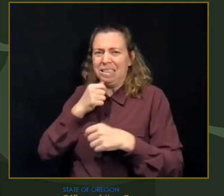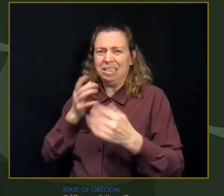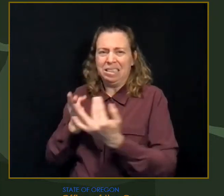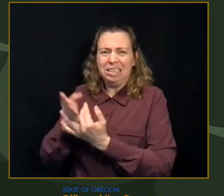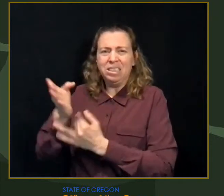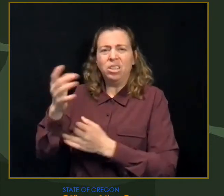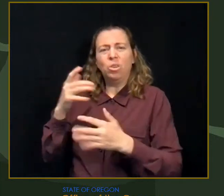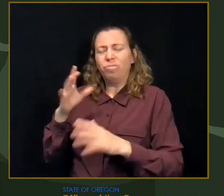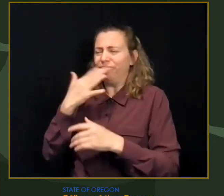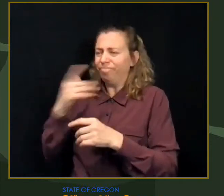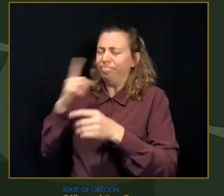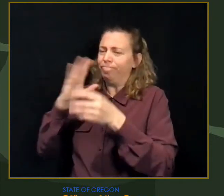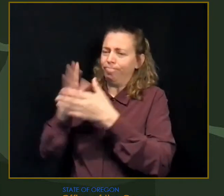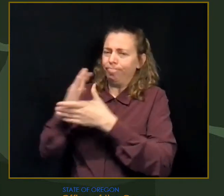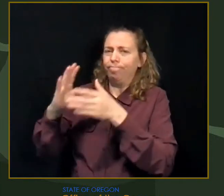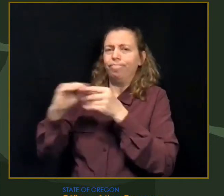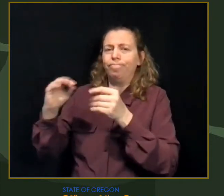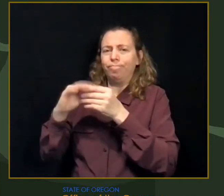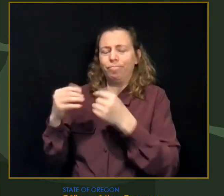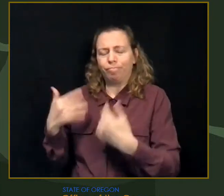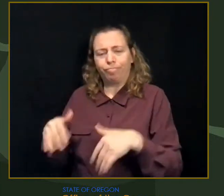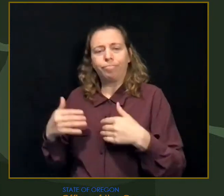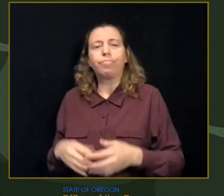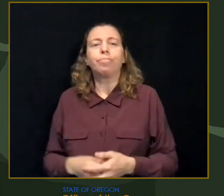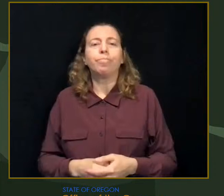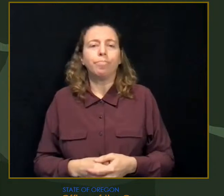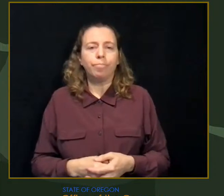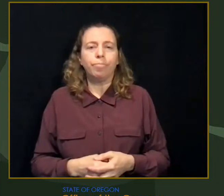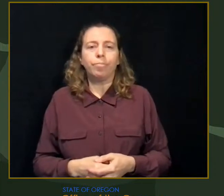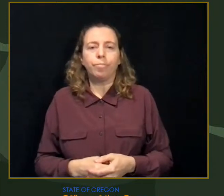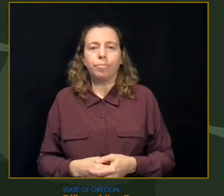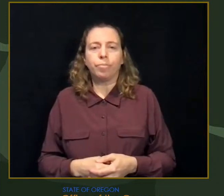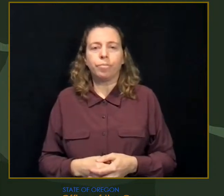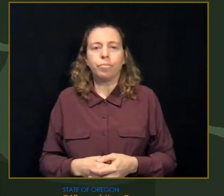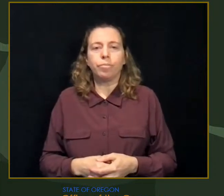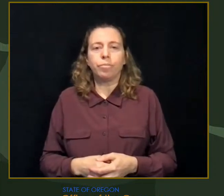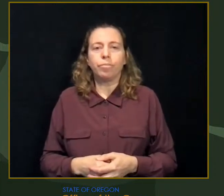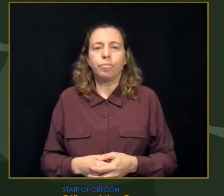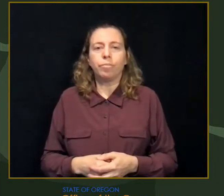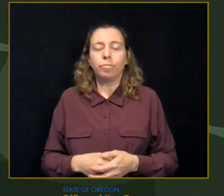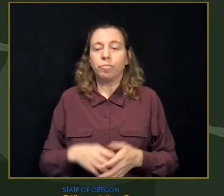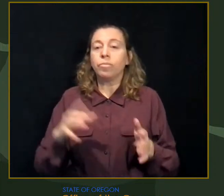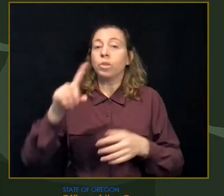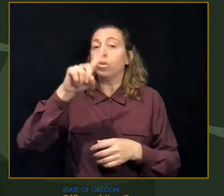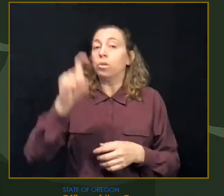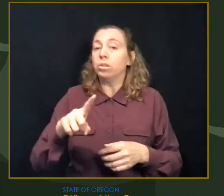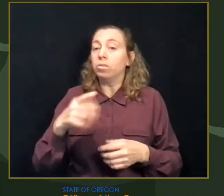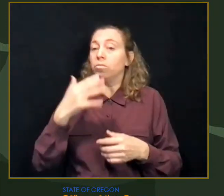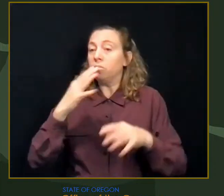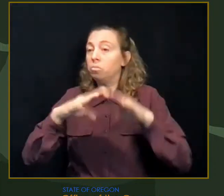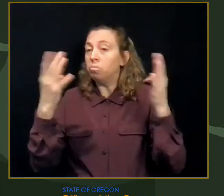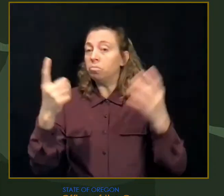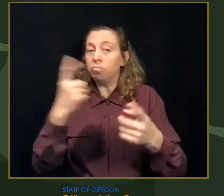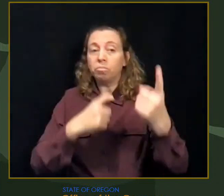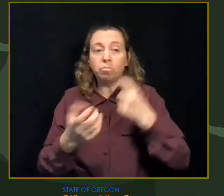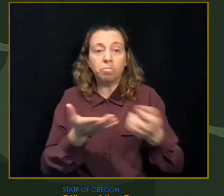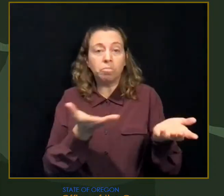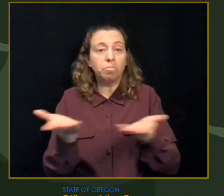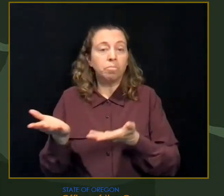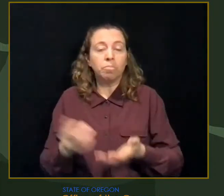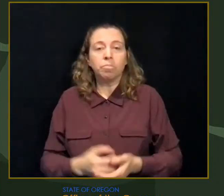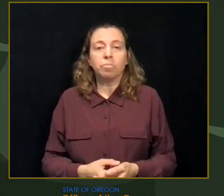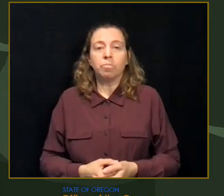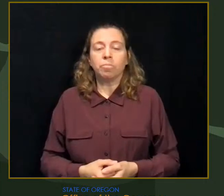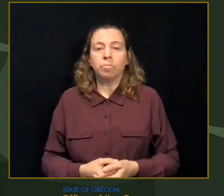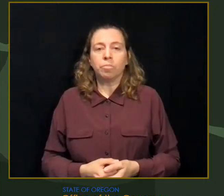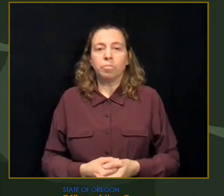today. With that, Charles, I think we're ready for questions. Thank you, Governor. And for the reporters on the line,